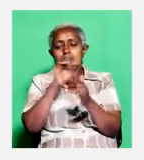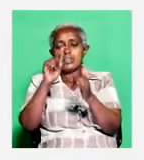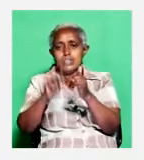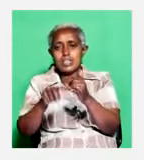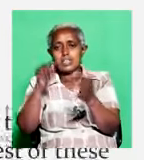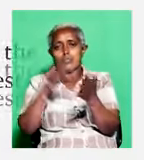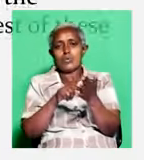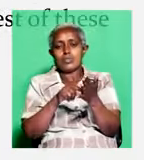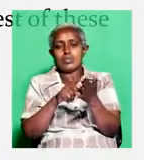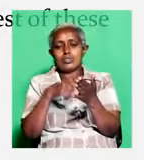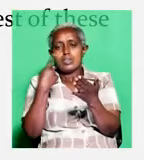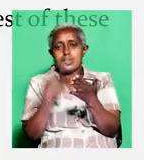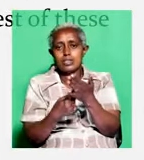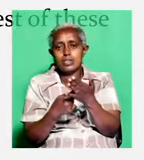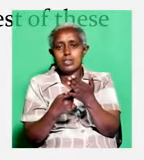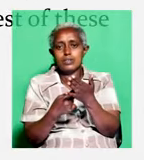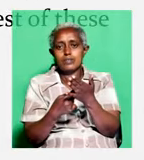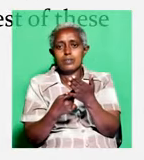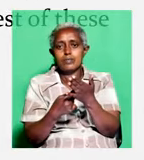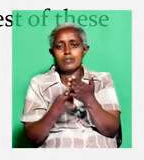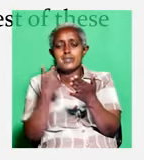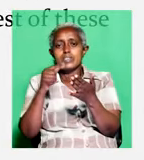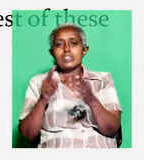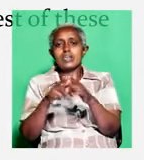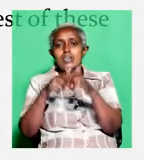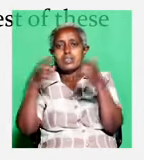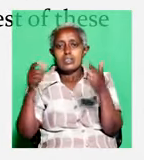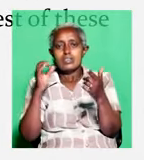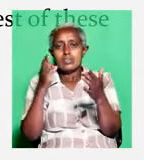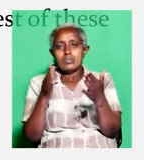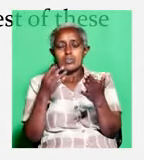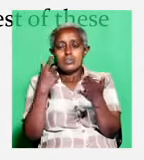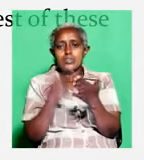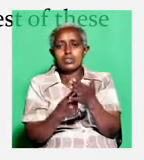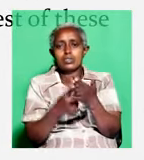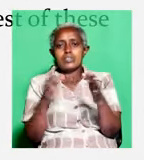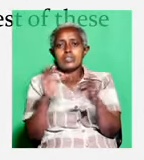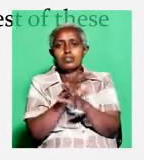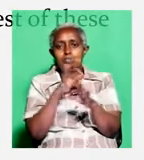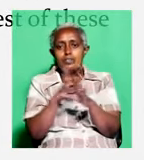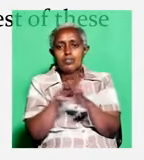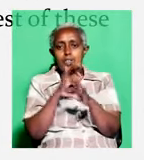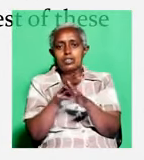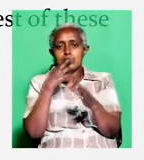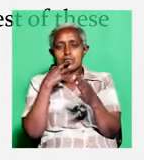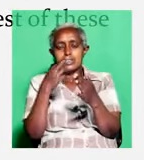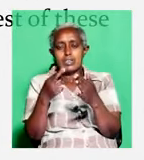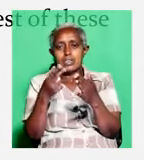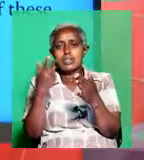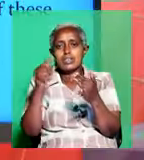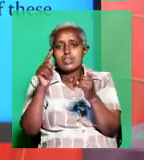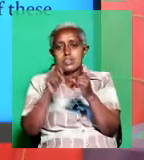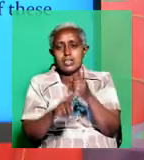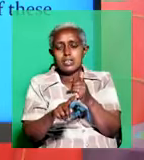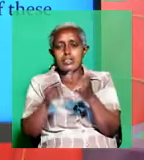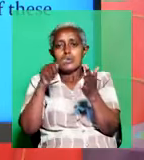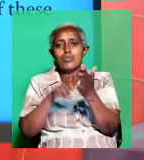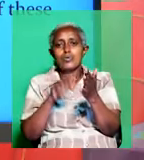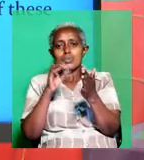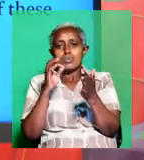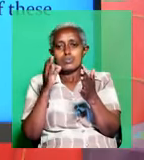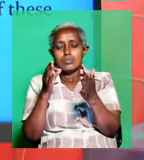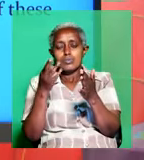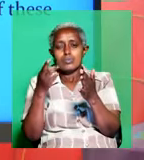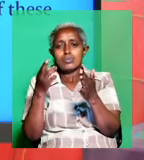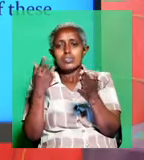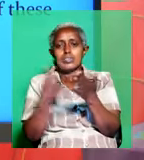end points. So here, the greatest of this, the functional values at the end points or